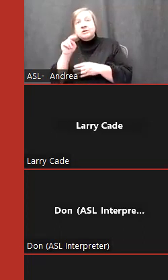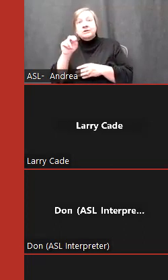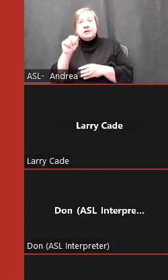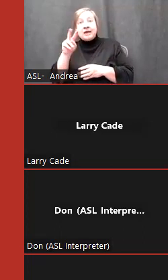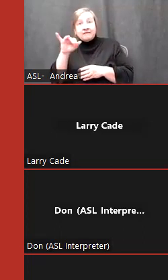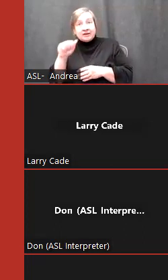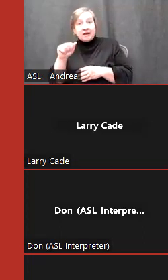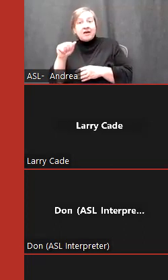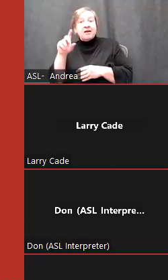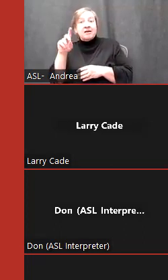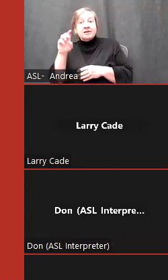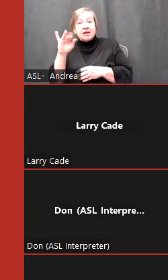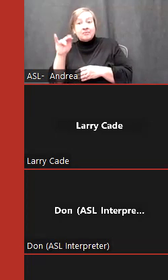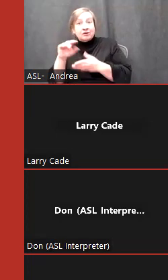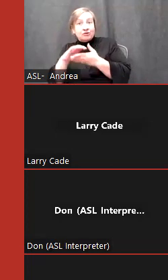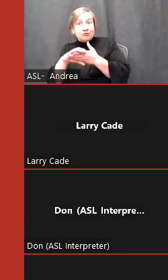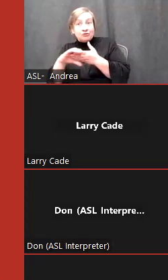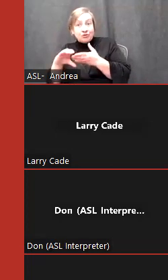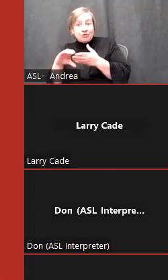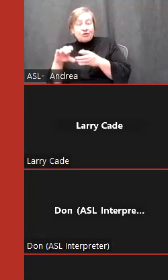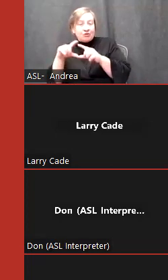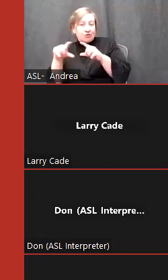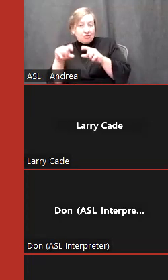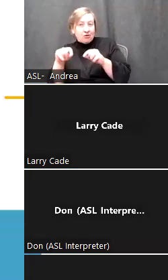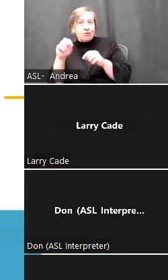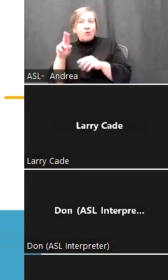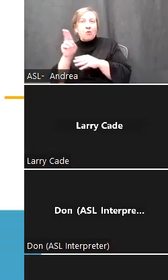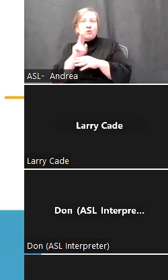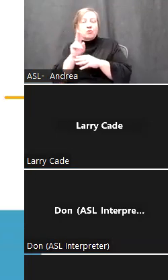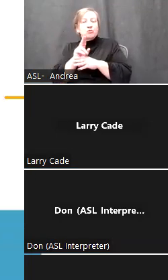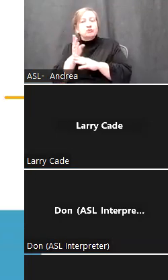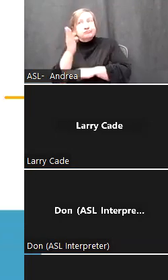or submitting reimbursement claims for those eligible expenses.